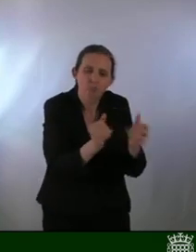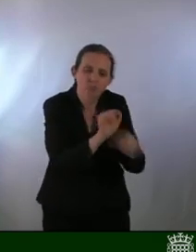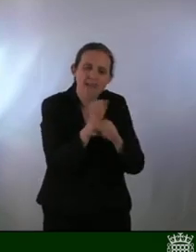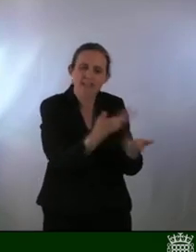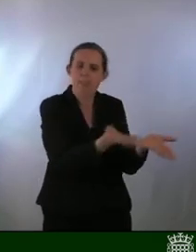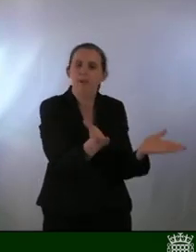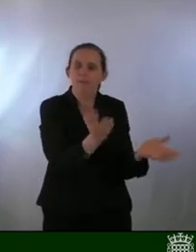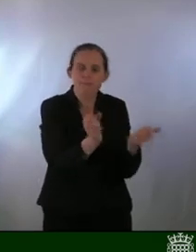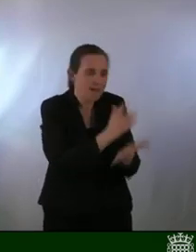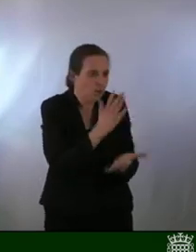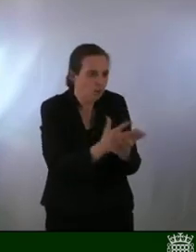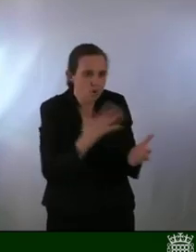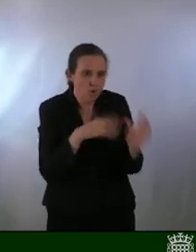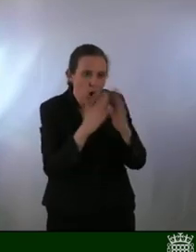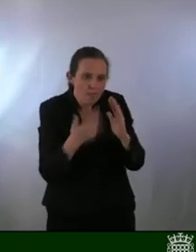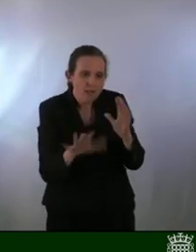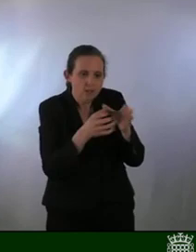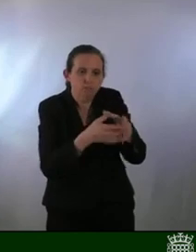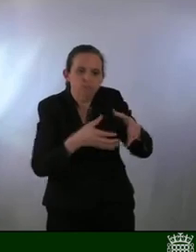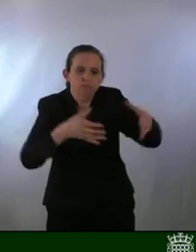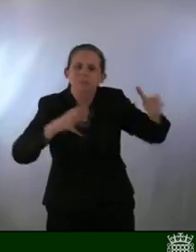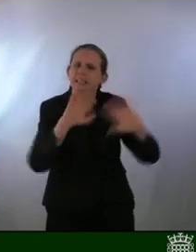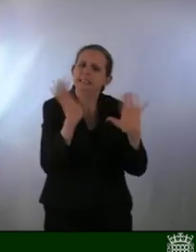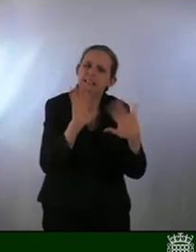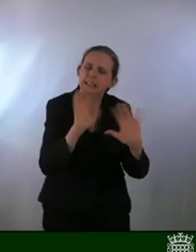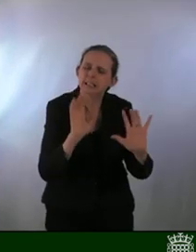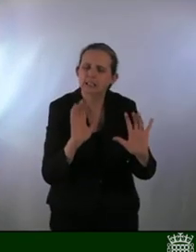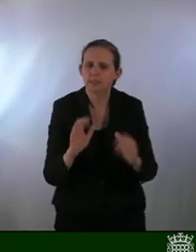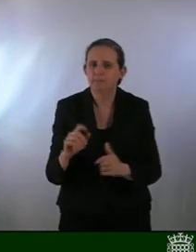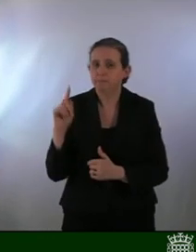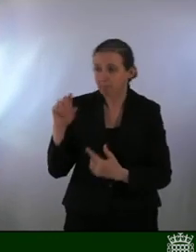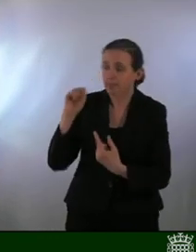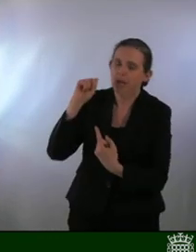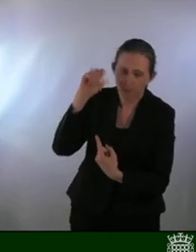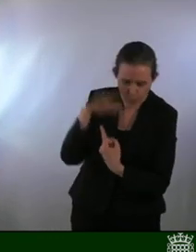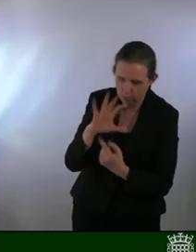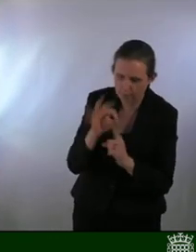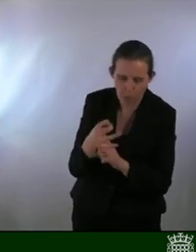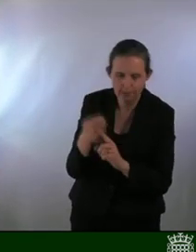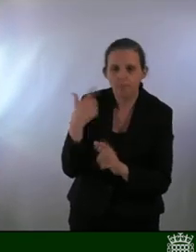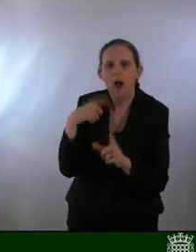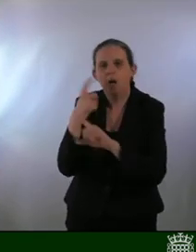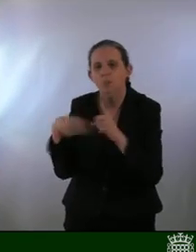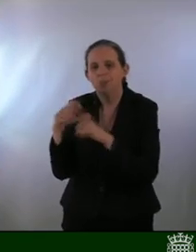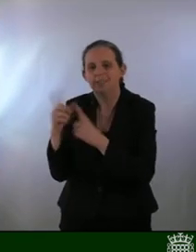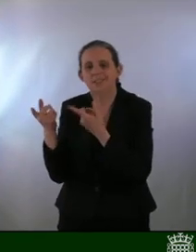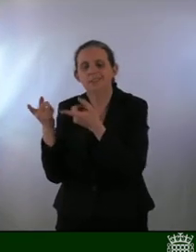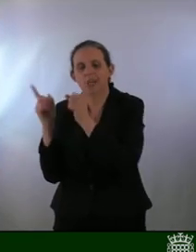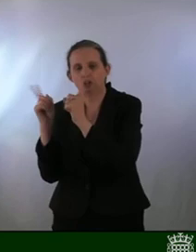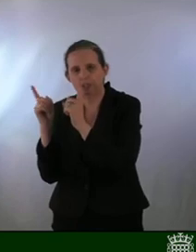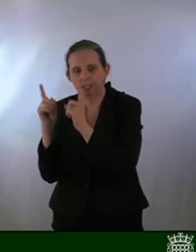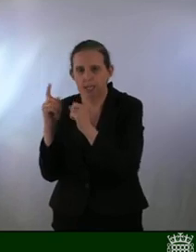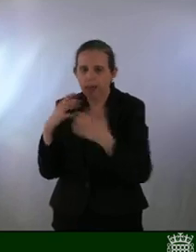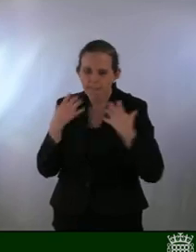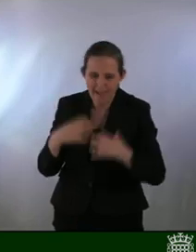This is a very important point that's being addressed by my right honourable friend, the Community Secretary, along with the mayors and